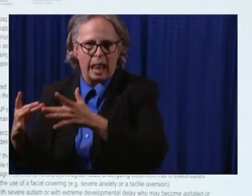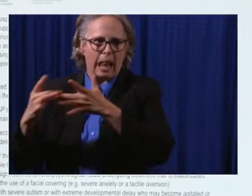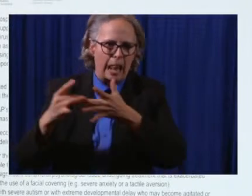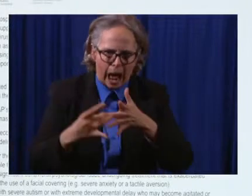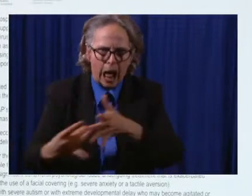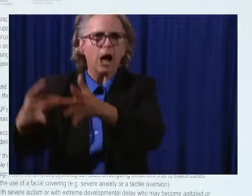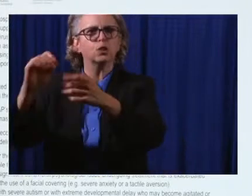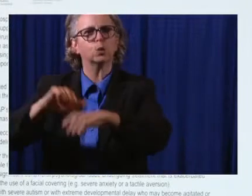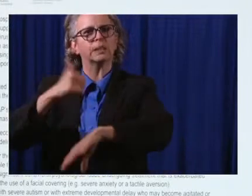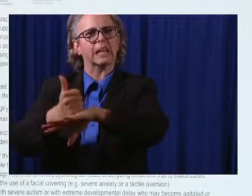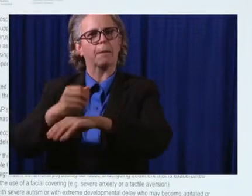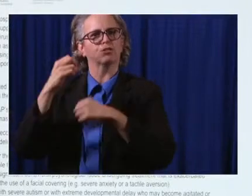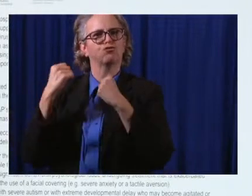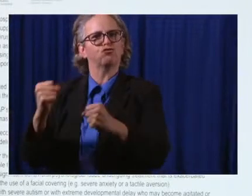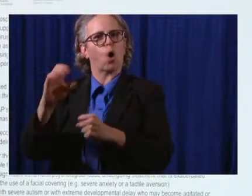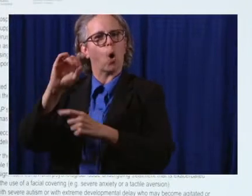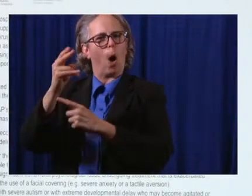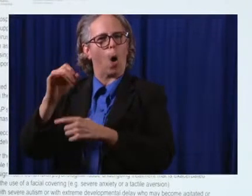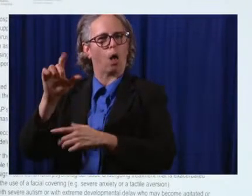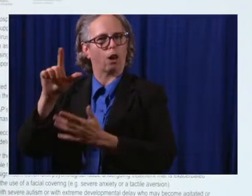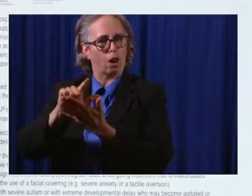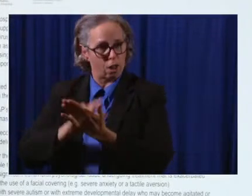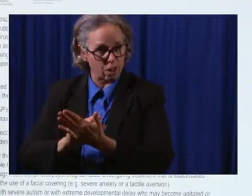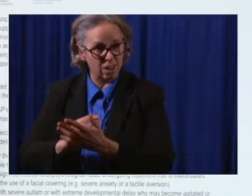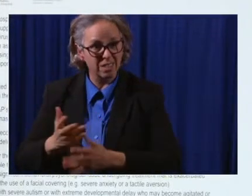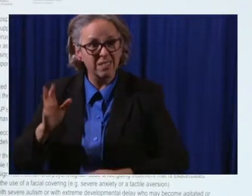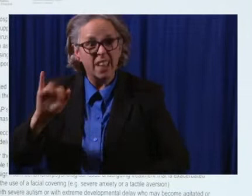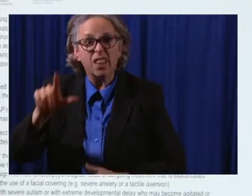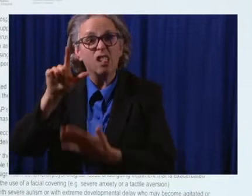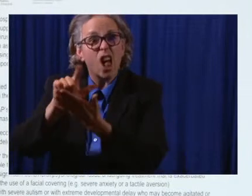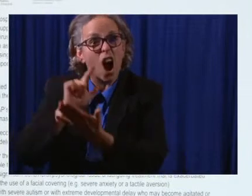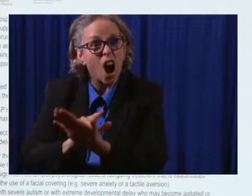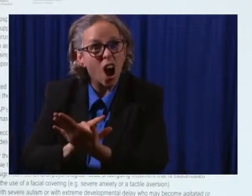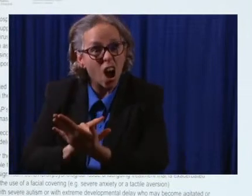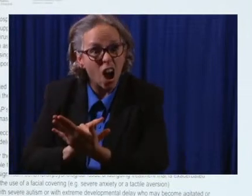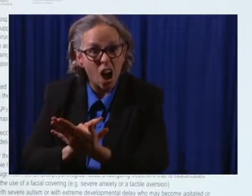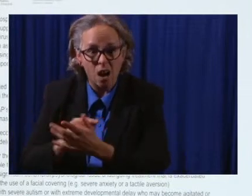where they were a year ago.